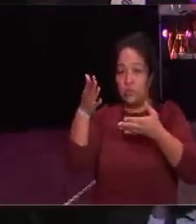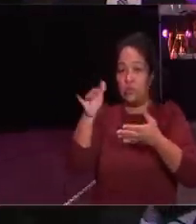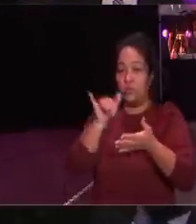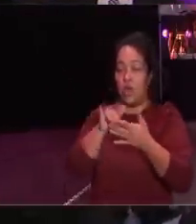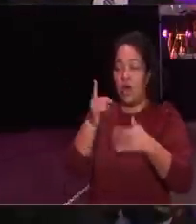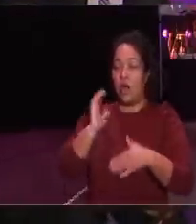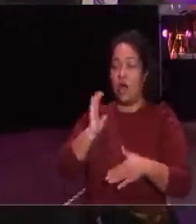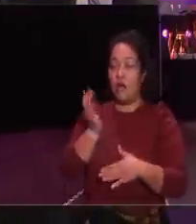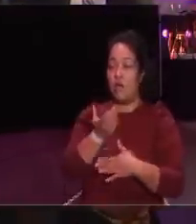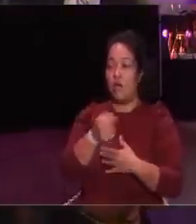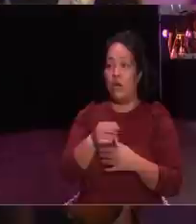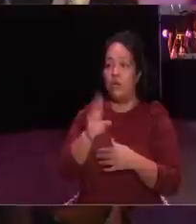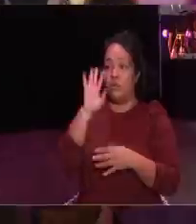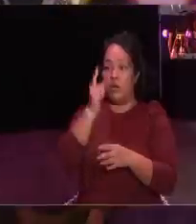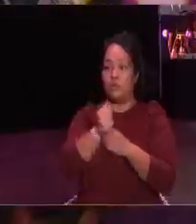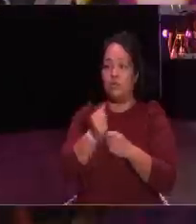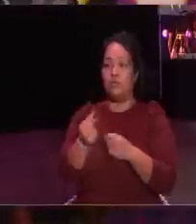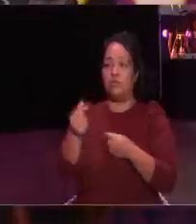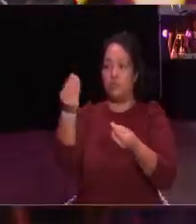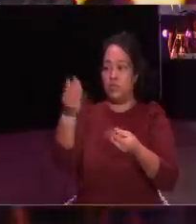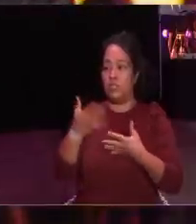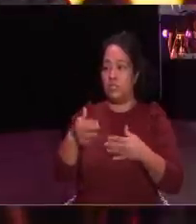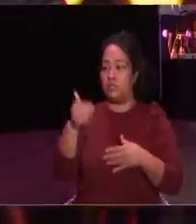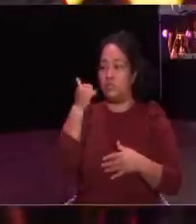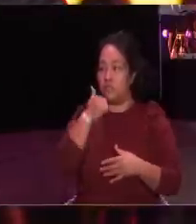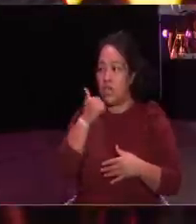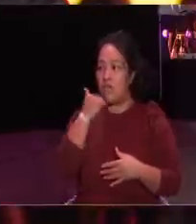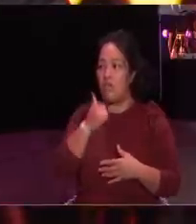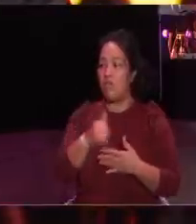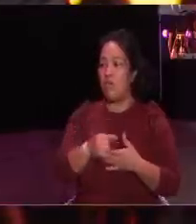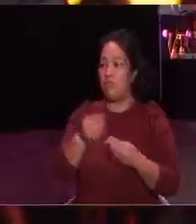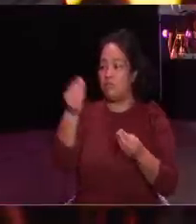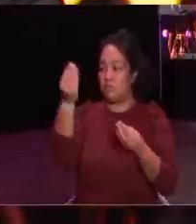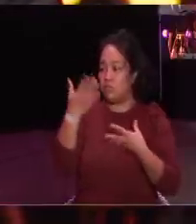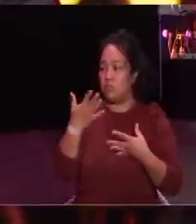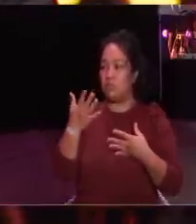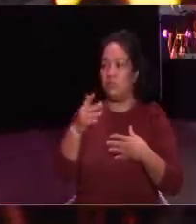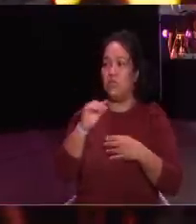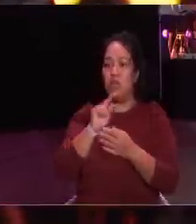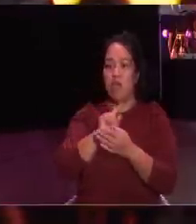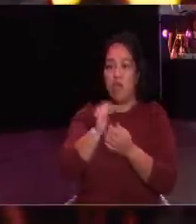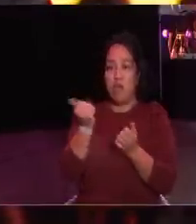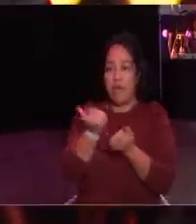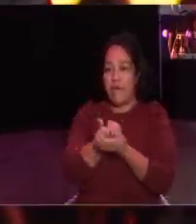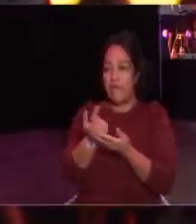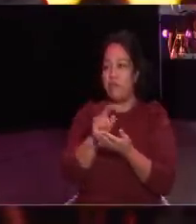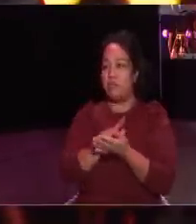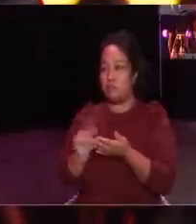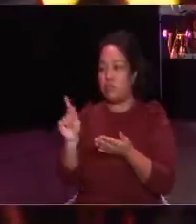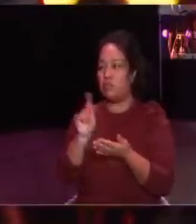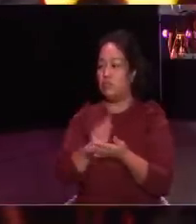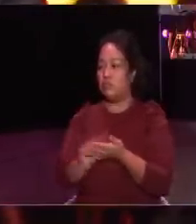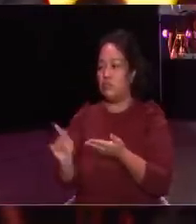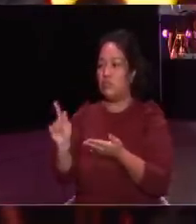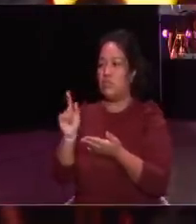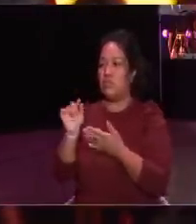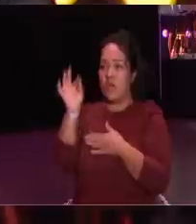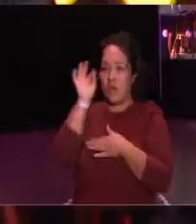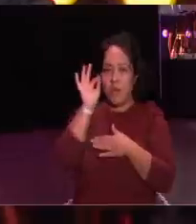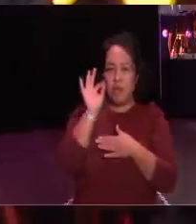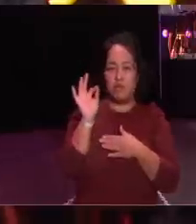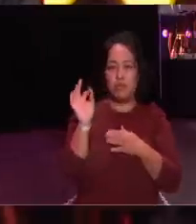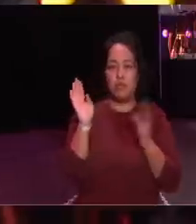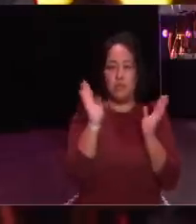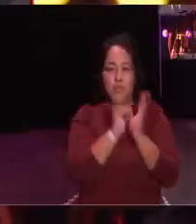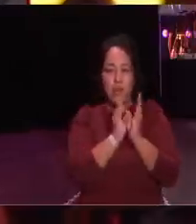daily. Yo he recibido noticias como estas todas las semanas. They received news like this every week. Allí en el banquete de los pastores. There in the pastor's banquet.